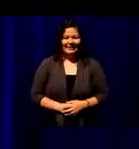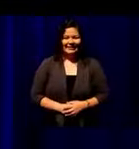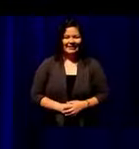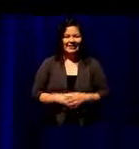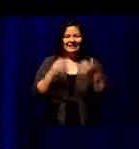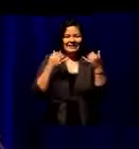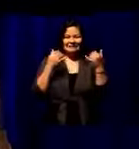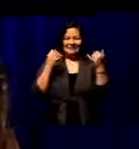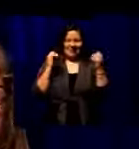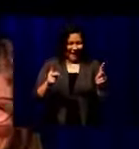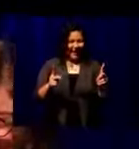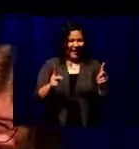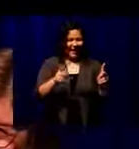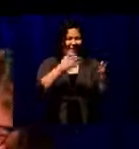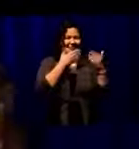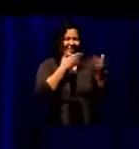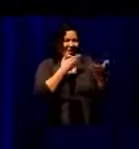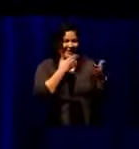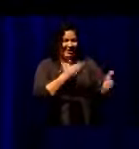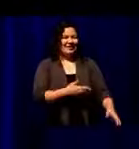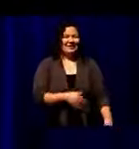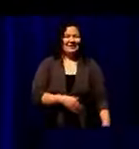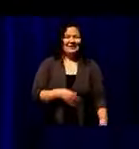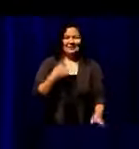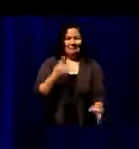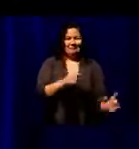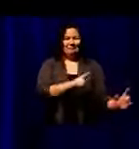right, thank you.